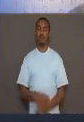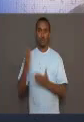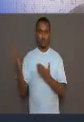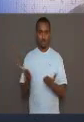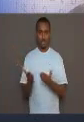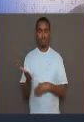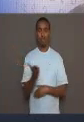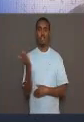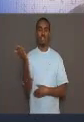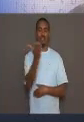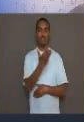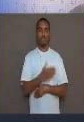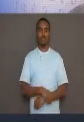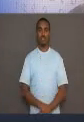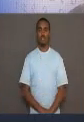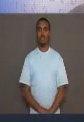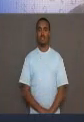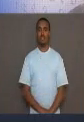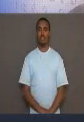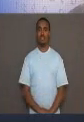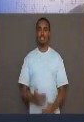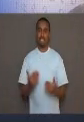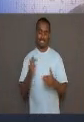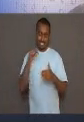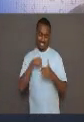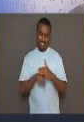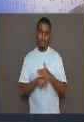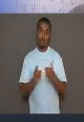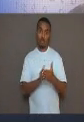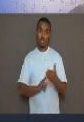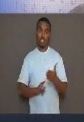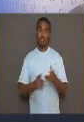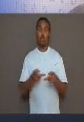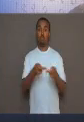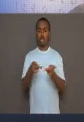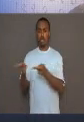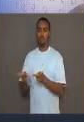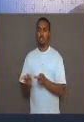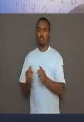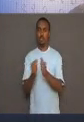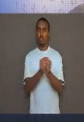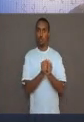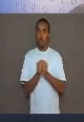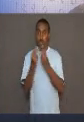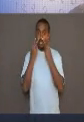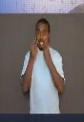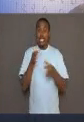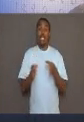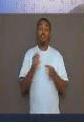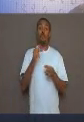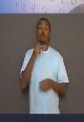Welcome back, everyone. Let us go through the list of places together to see if